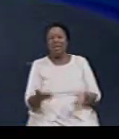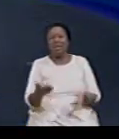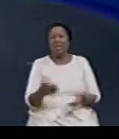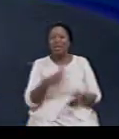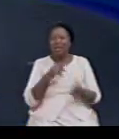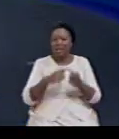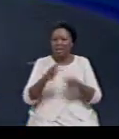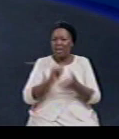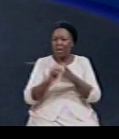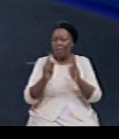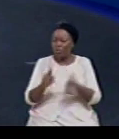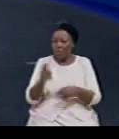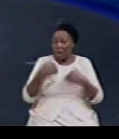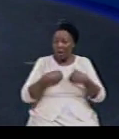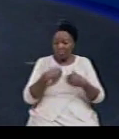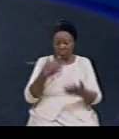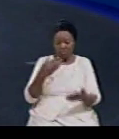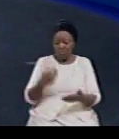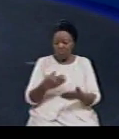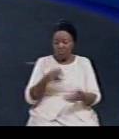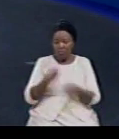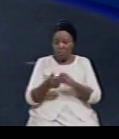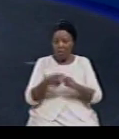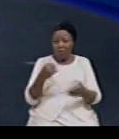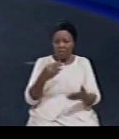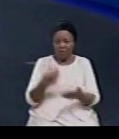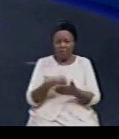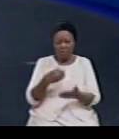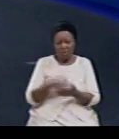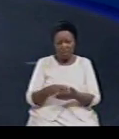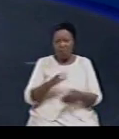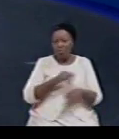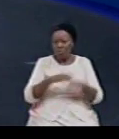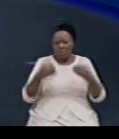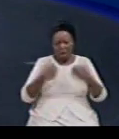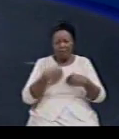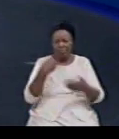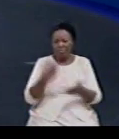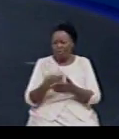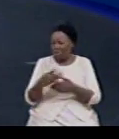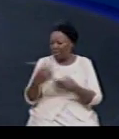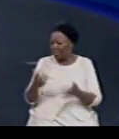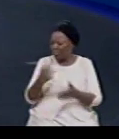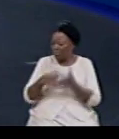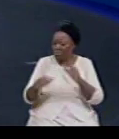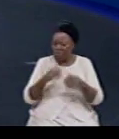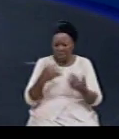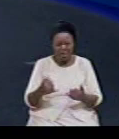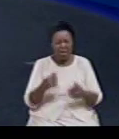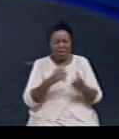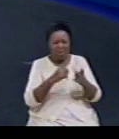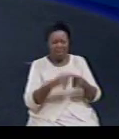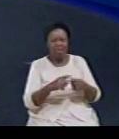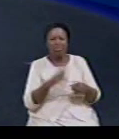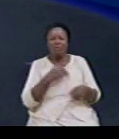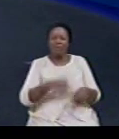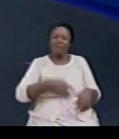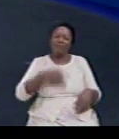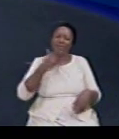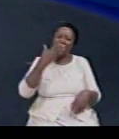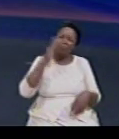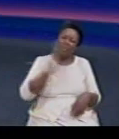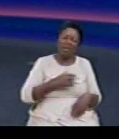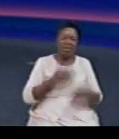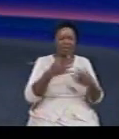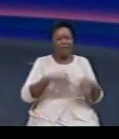problem and is complaining to the poorest man in town, complaining to the person who's even